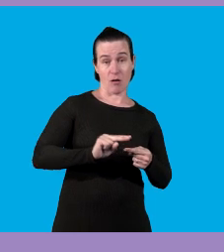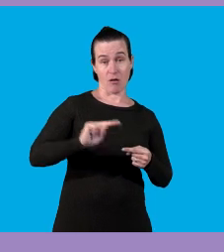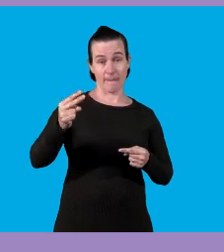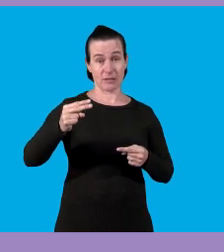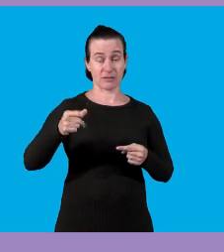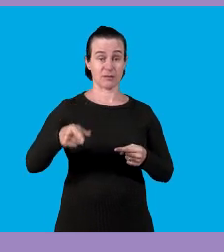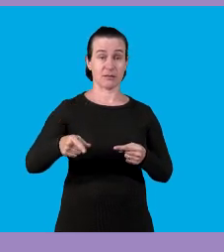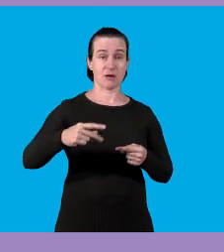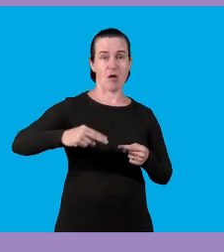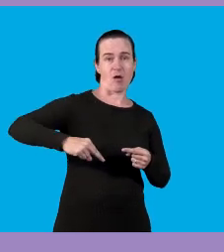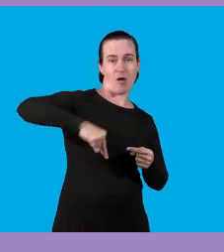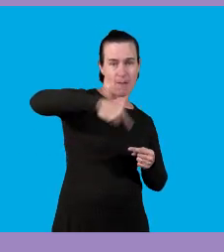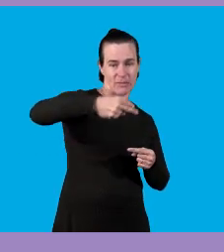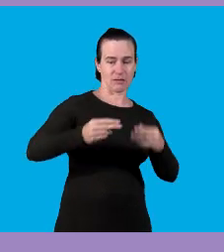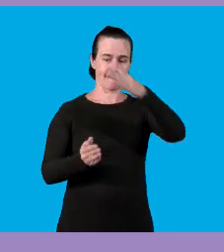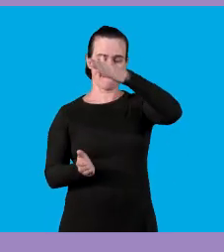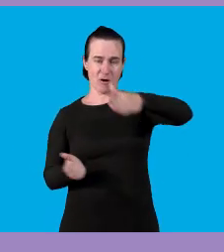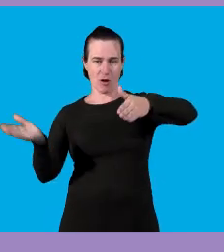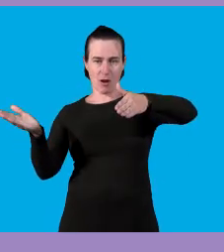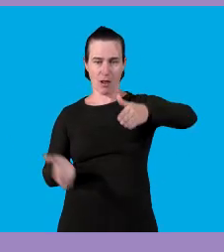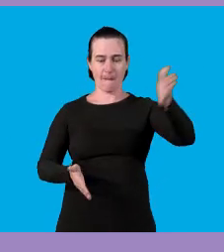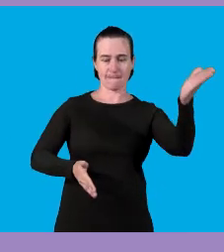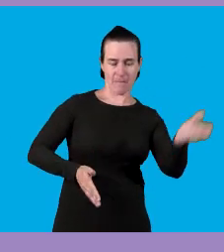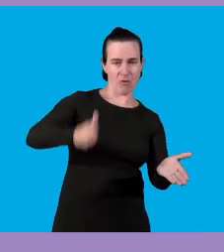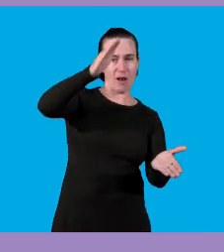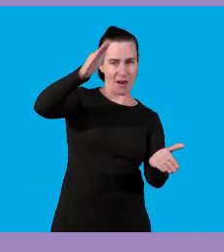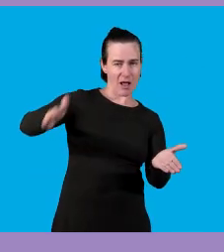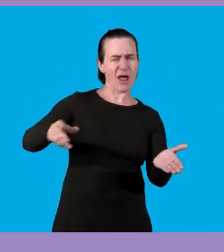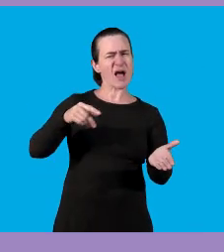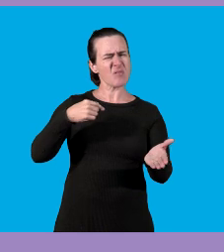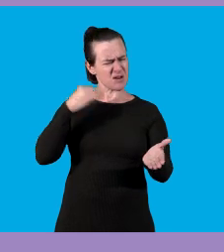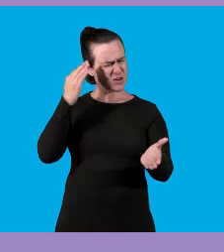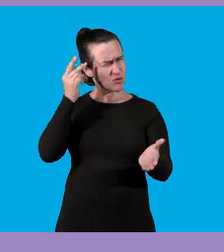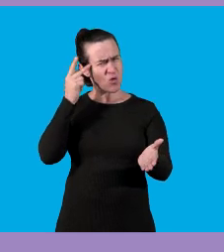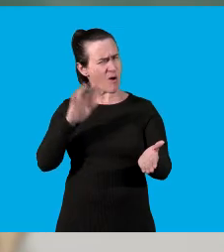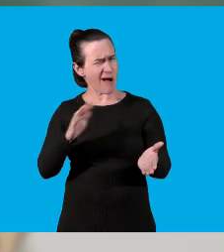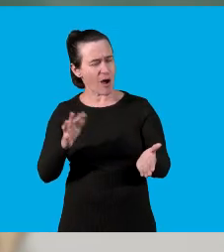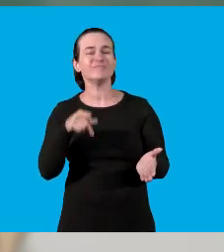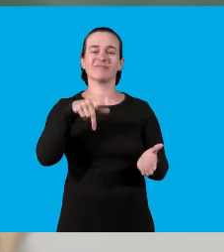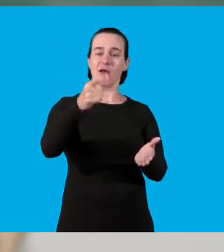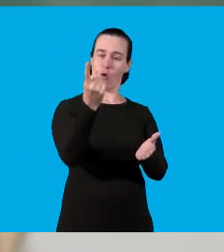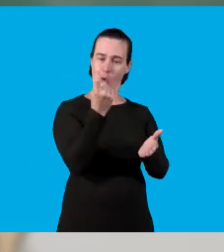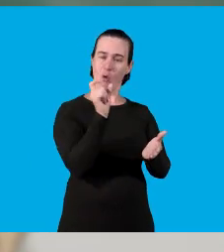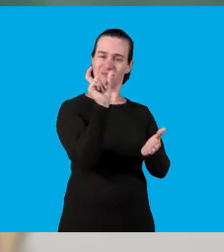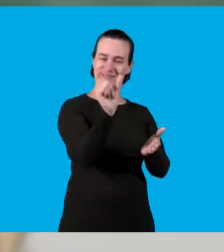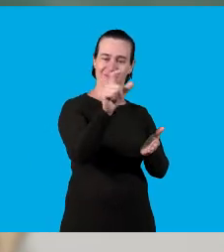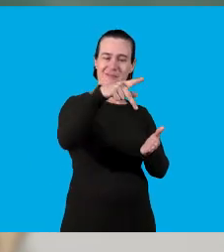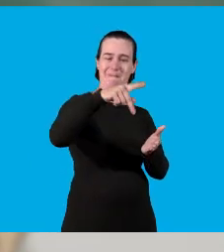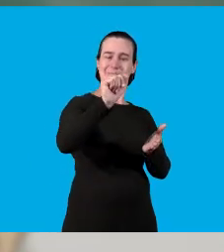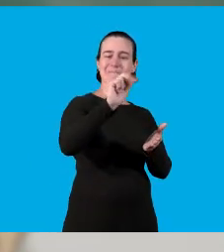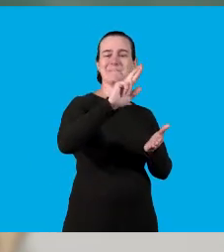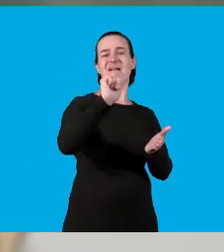That's something that we get from just that word parallelogram. The opposite sides are parallel.